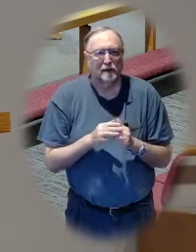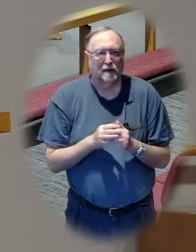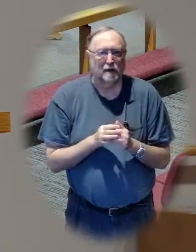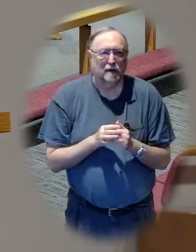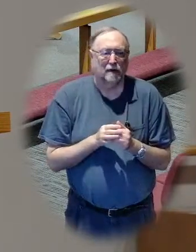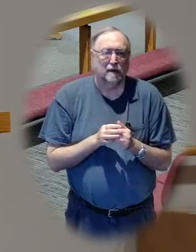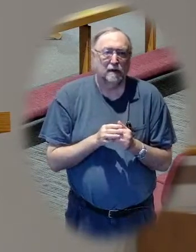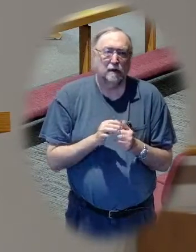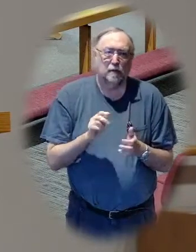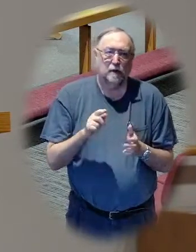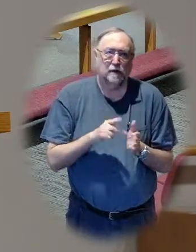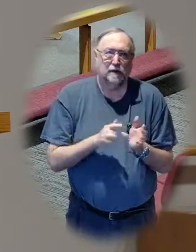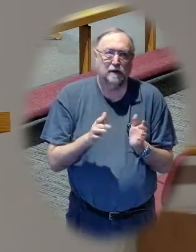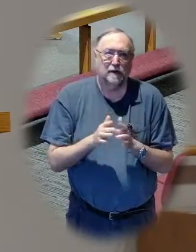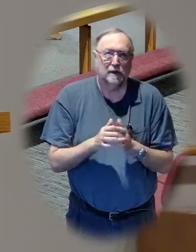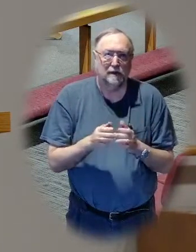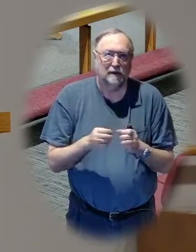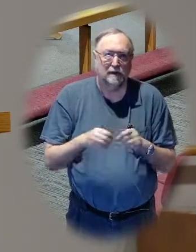tree